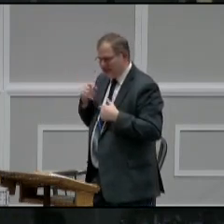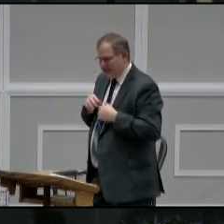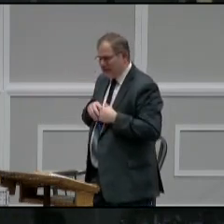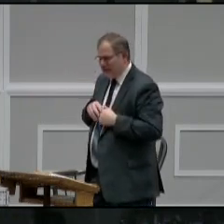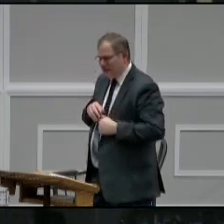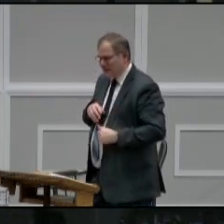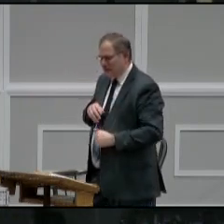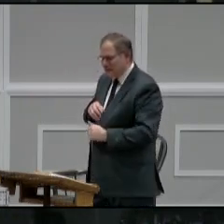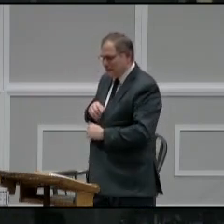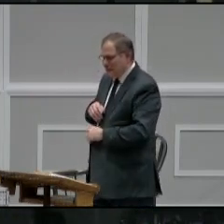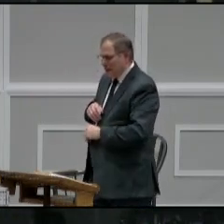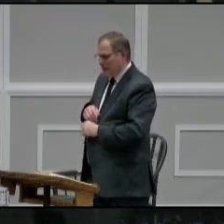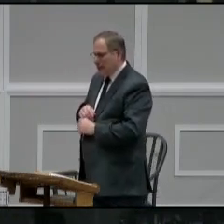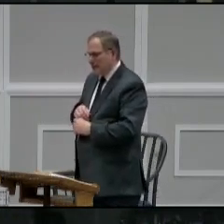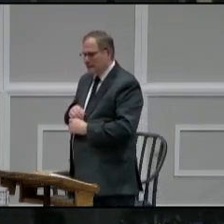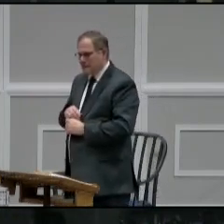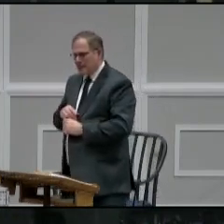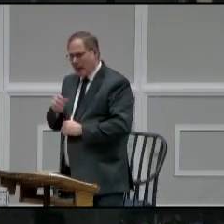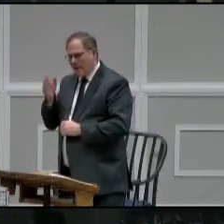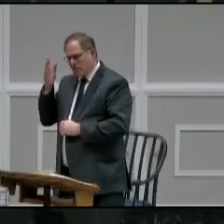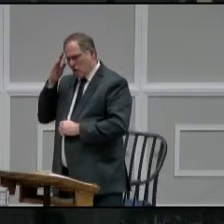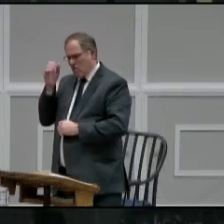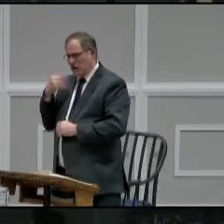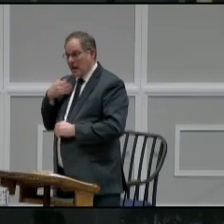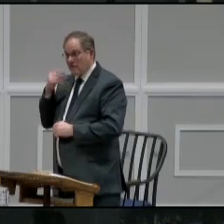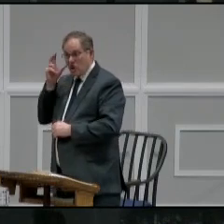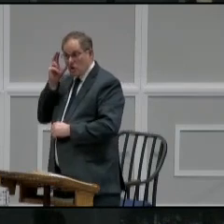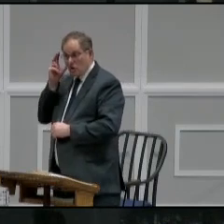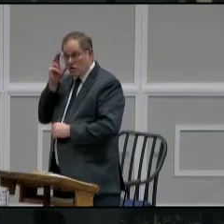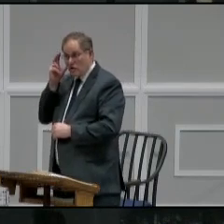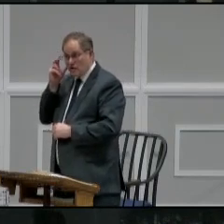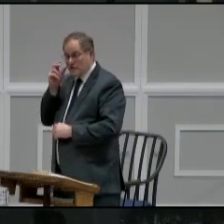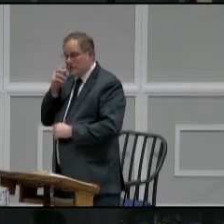I've known and have heard of